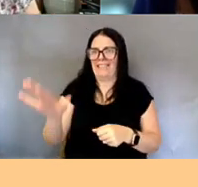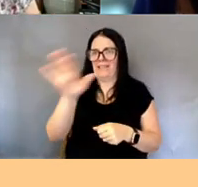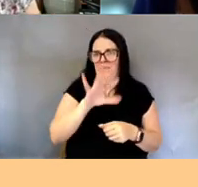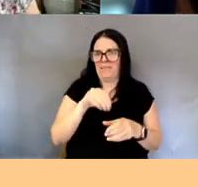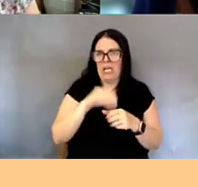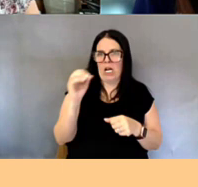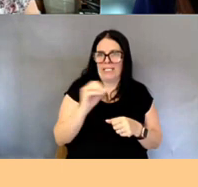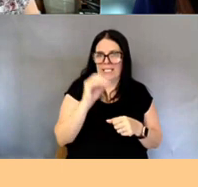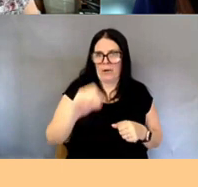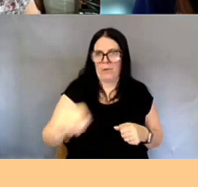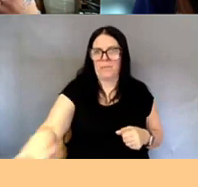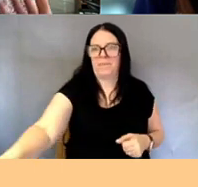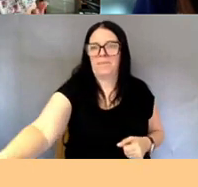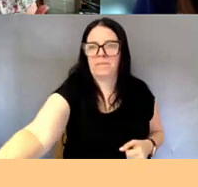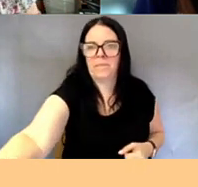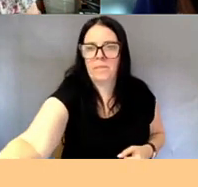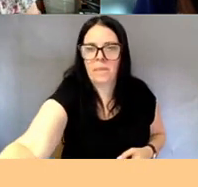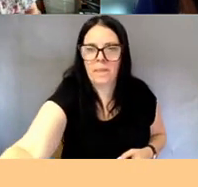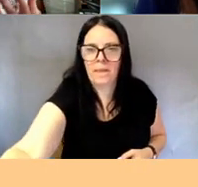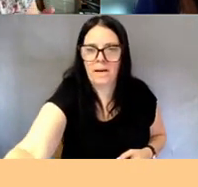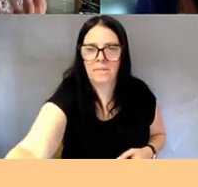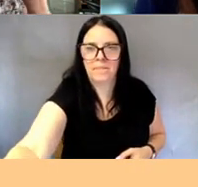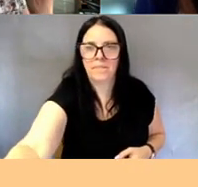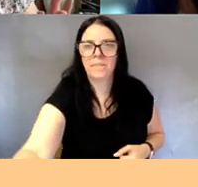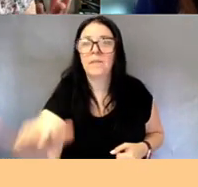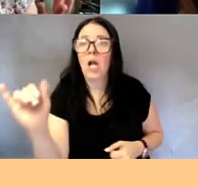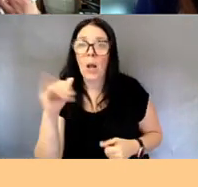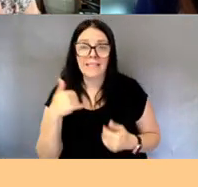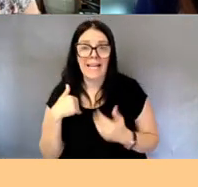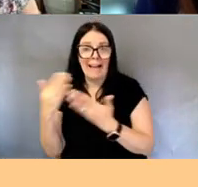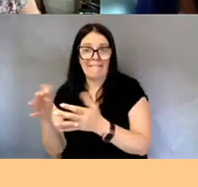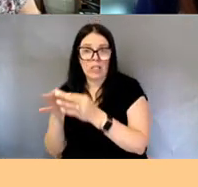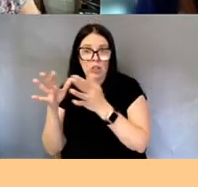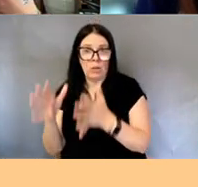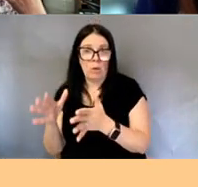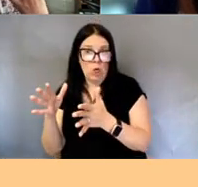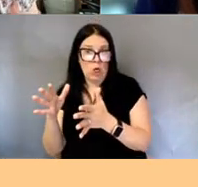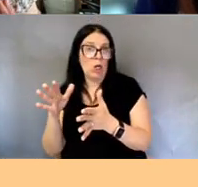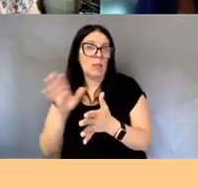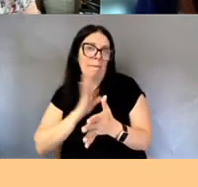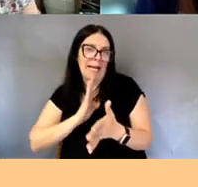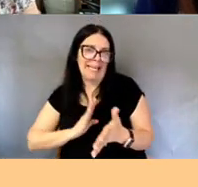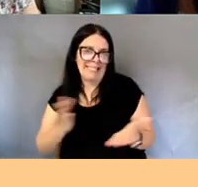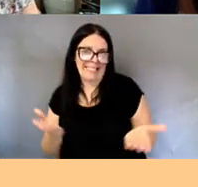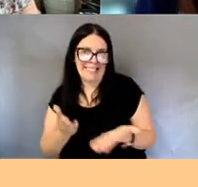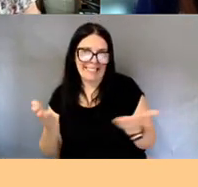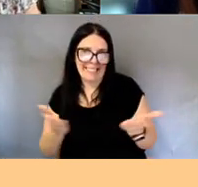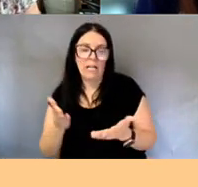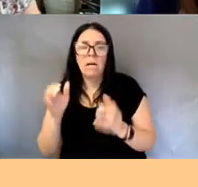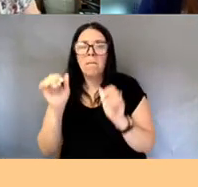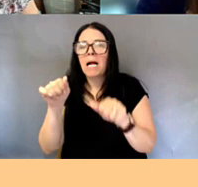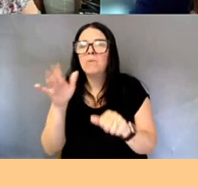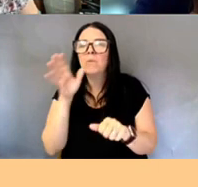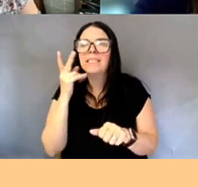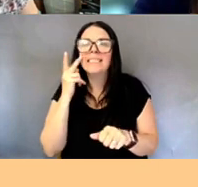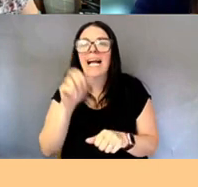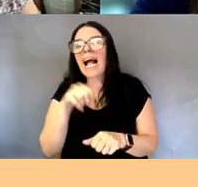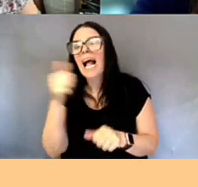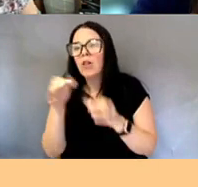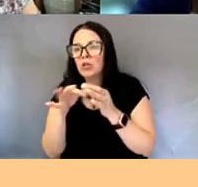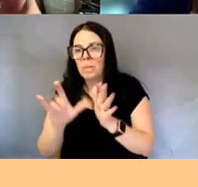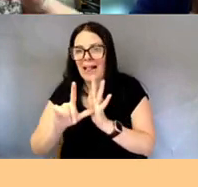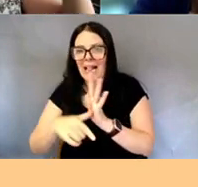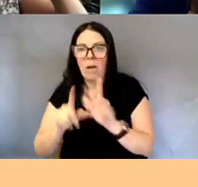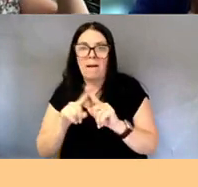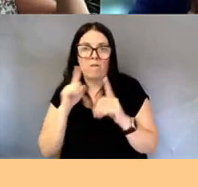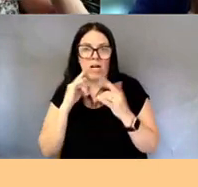Ontario and beyond. And we also have an interpreter, Becky, with us. There may be also Kim, another interpreter joining us. But for